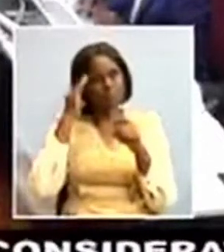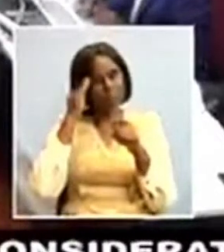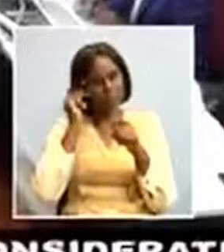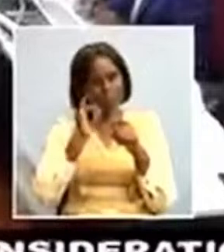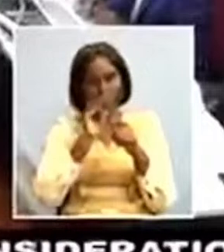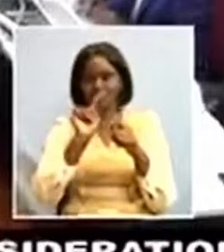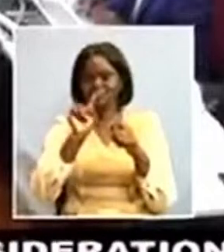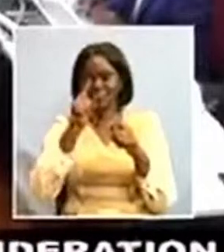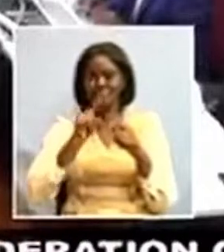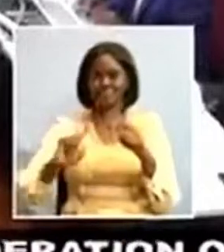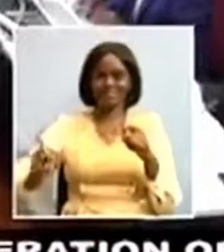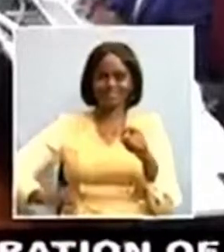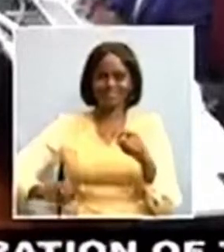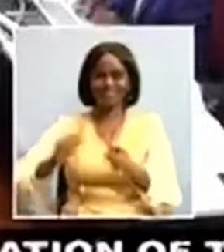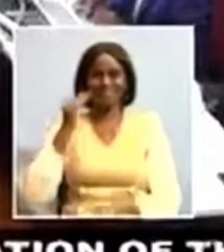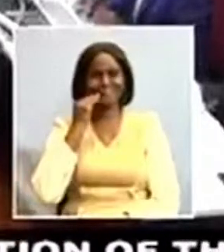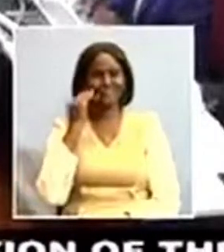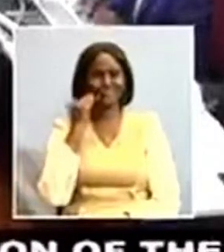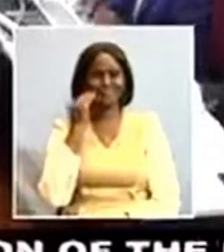first.